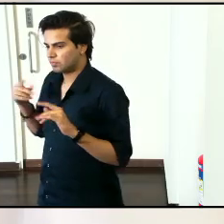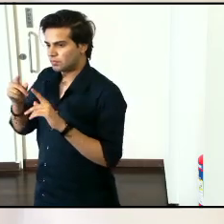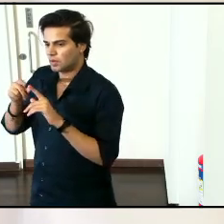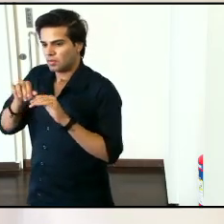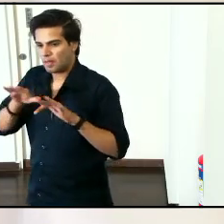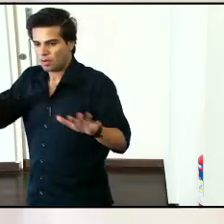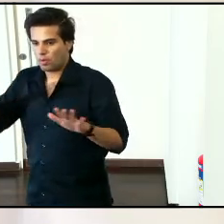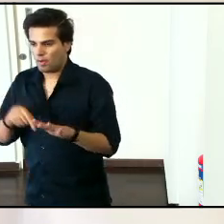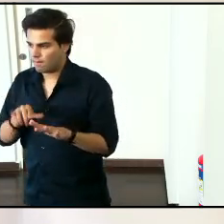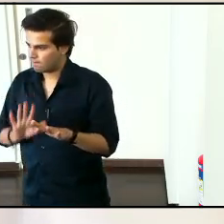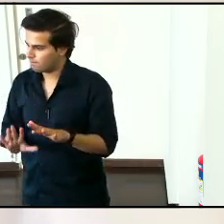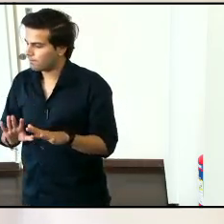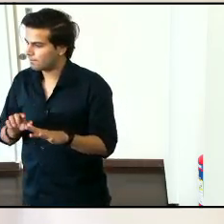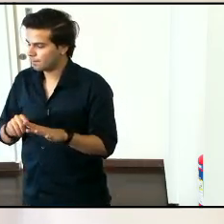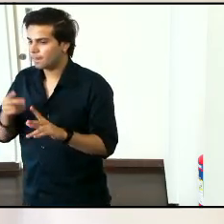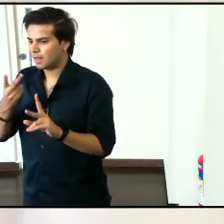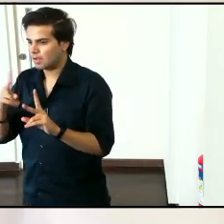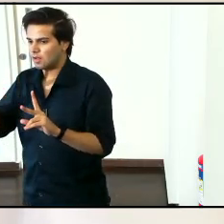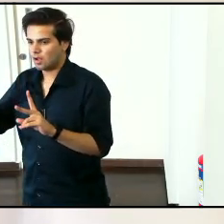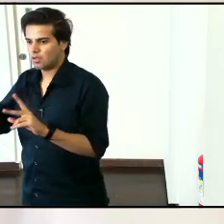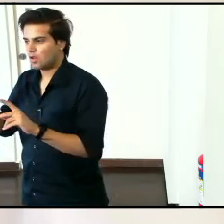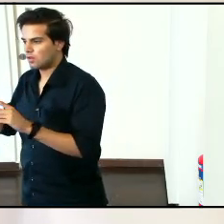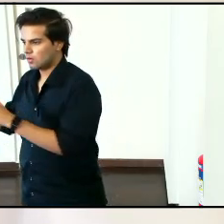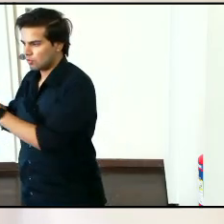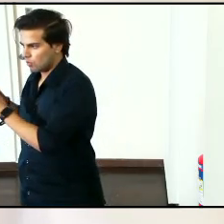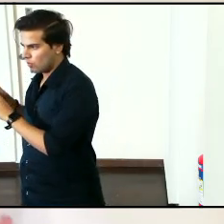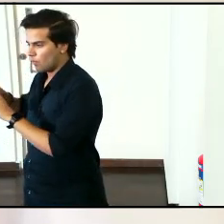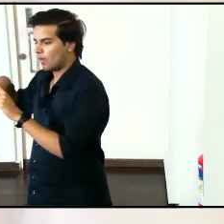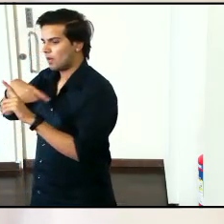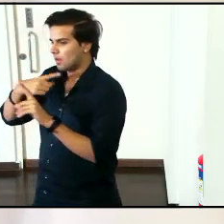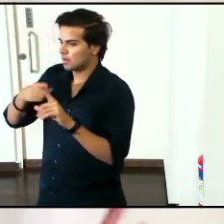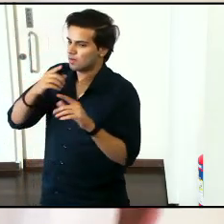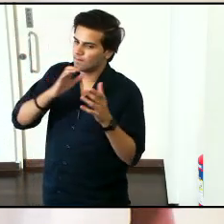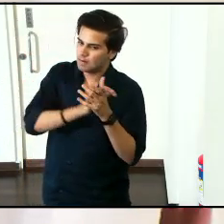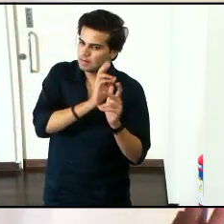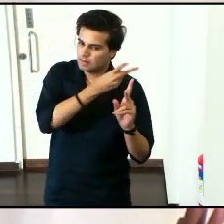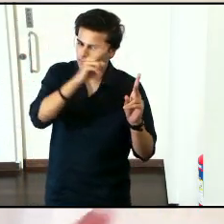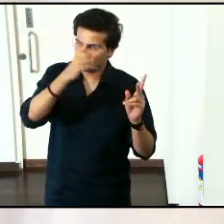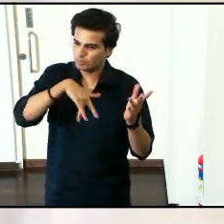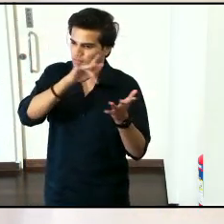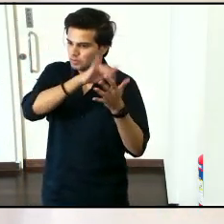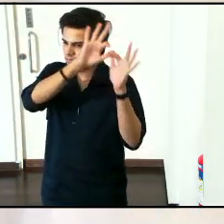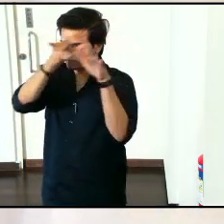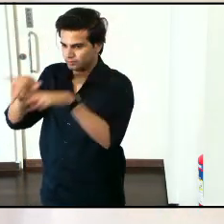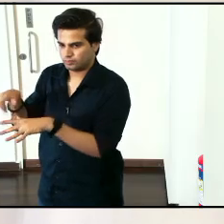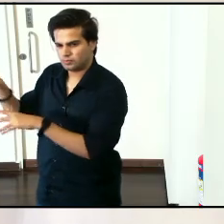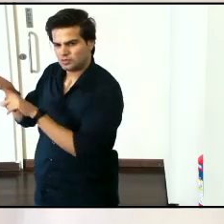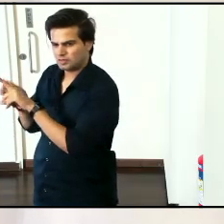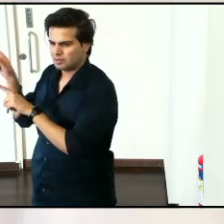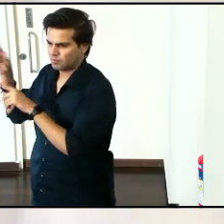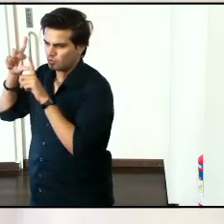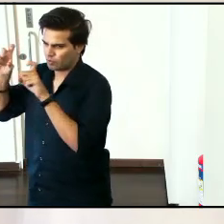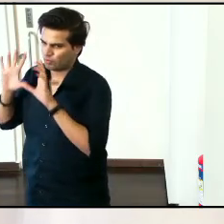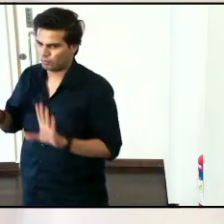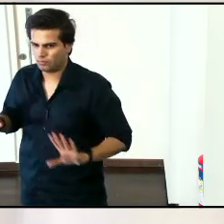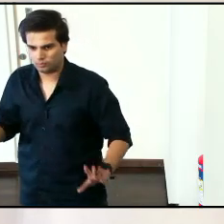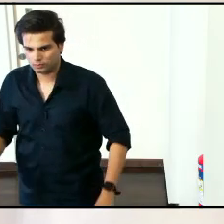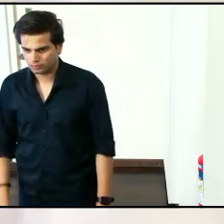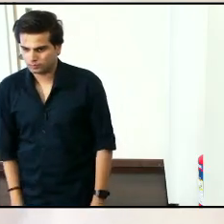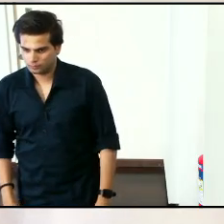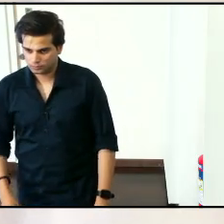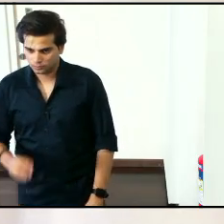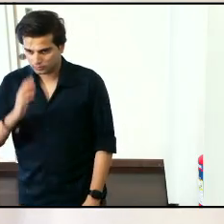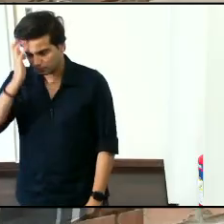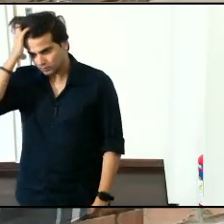but many other groups and friends from all over the country sent us material, and this is just an image of that. Next, please.